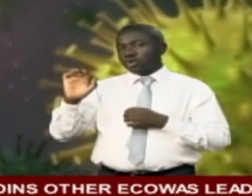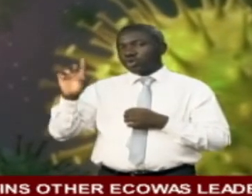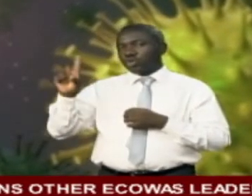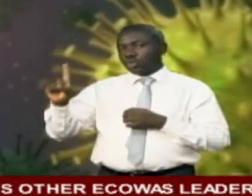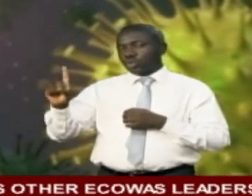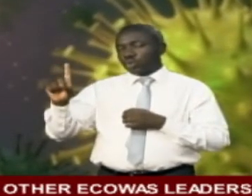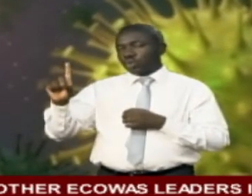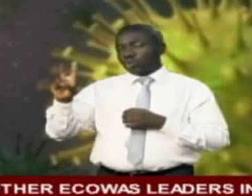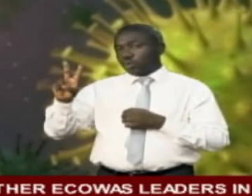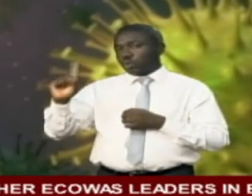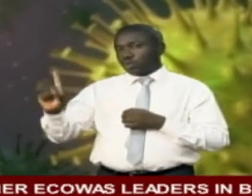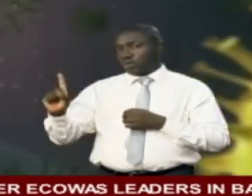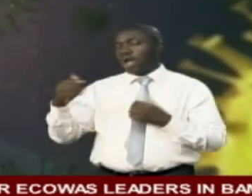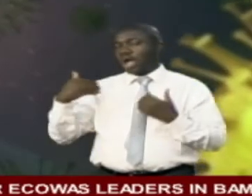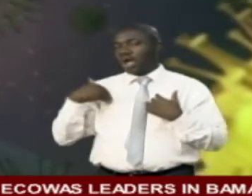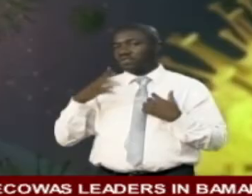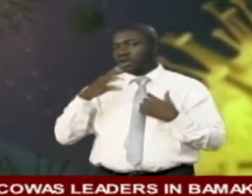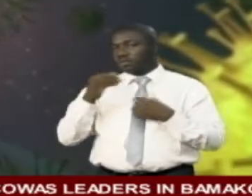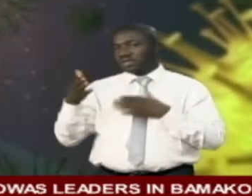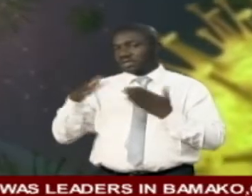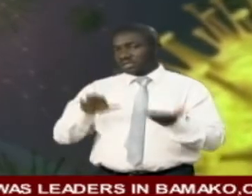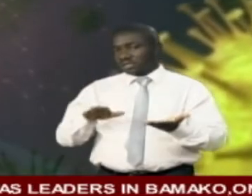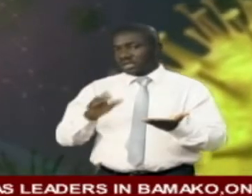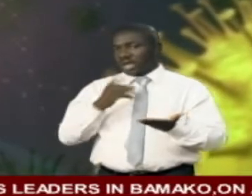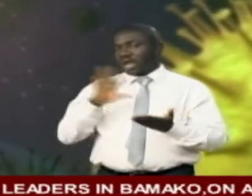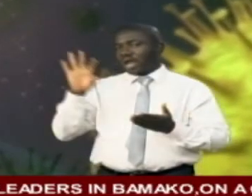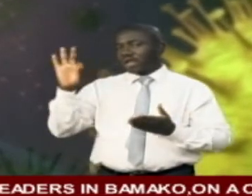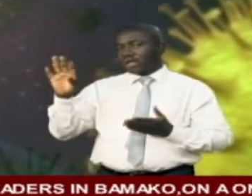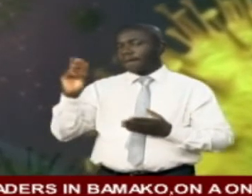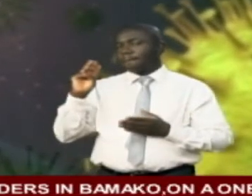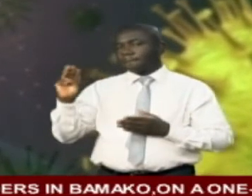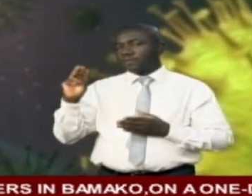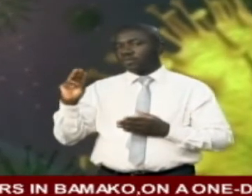631,865 fatalities recorded, with